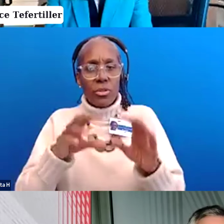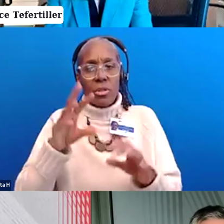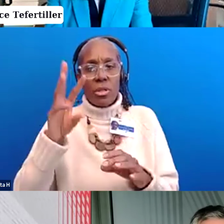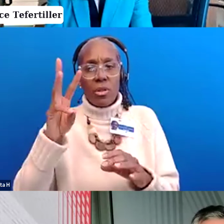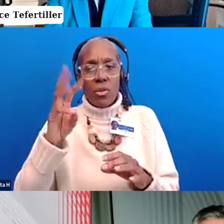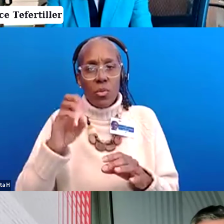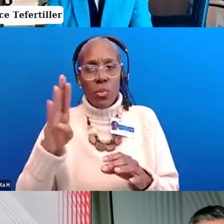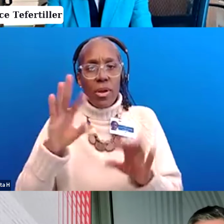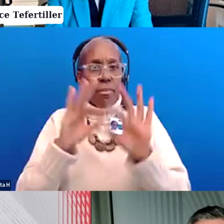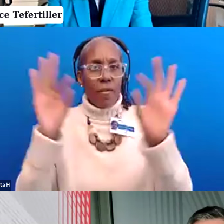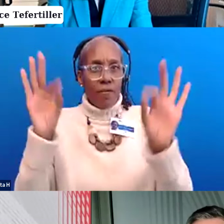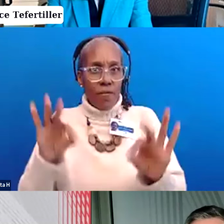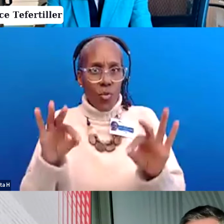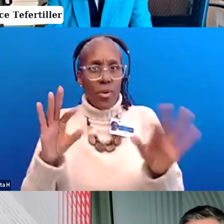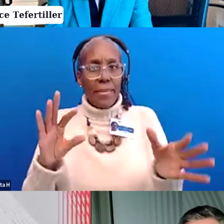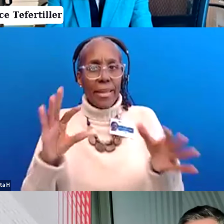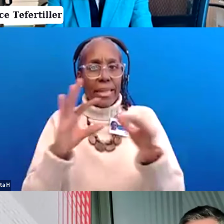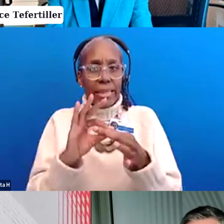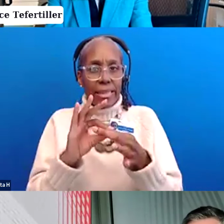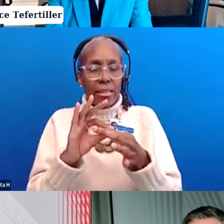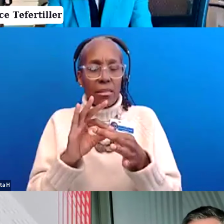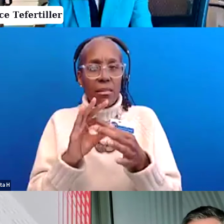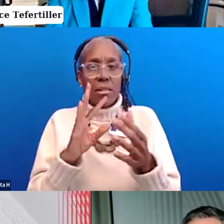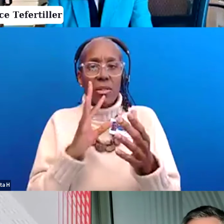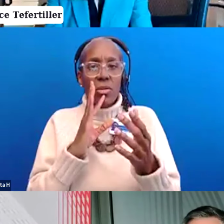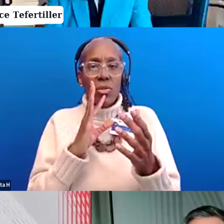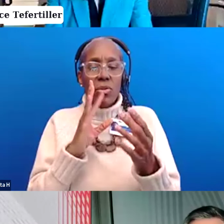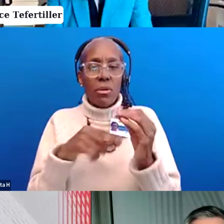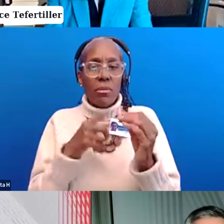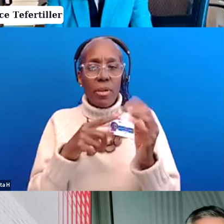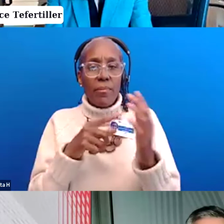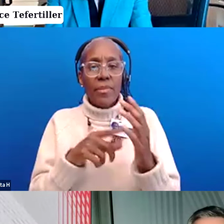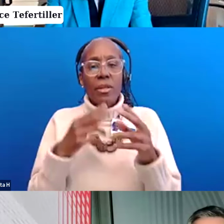form we call it. So the link that I want you to refer to is this